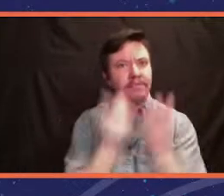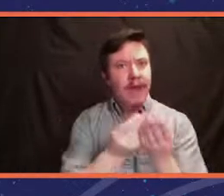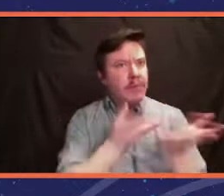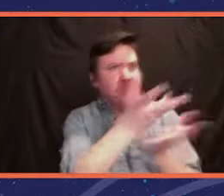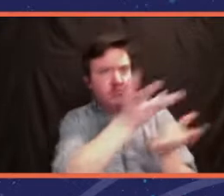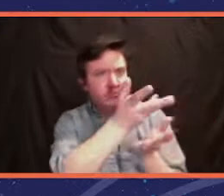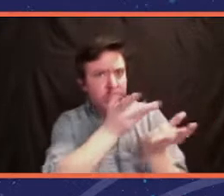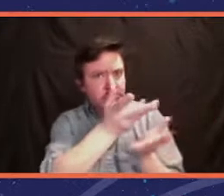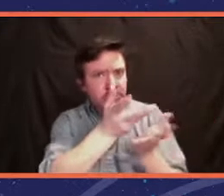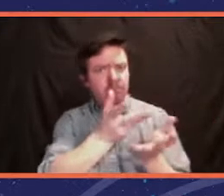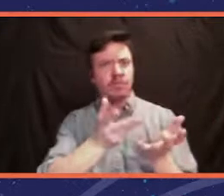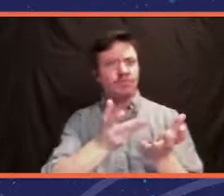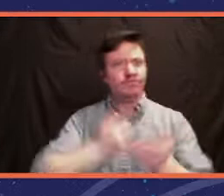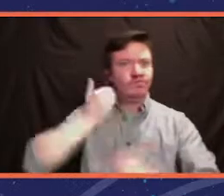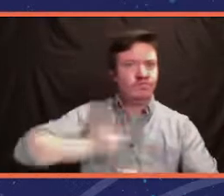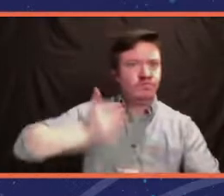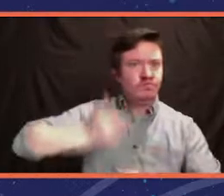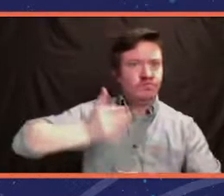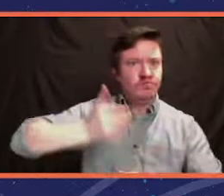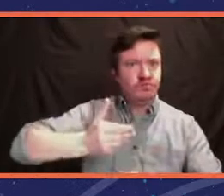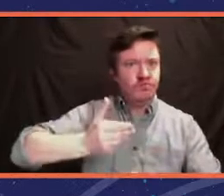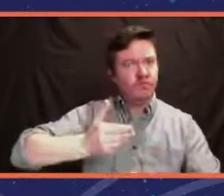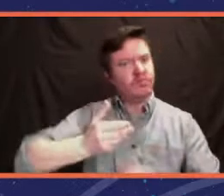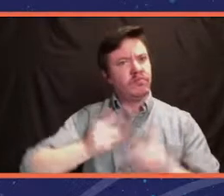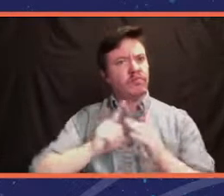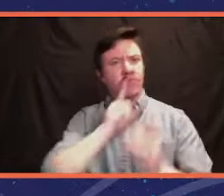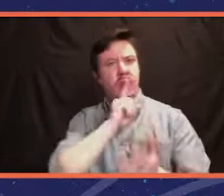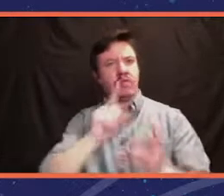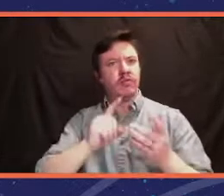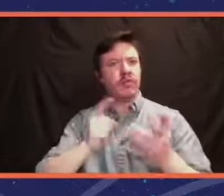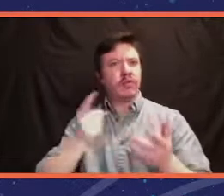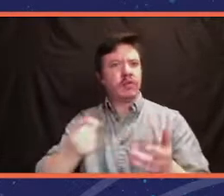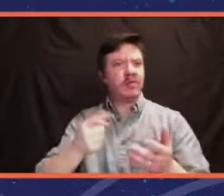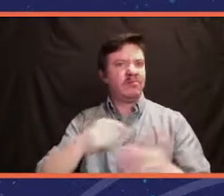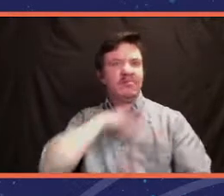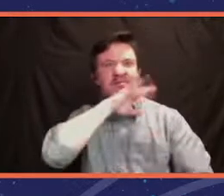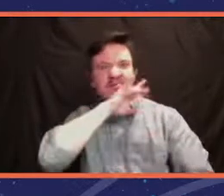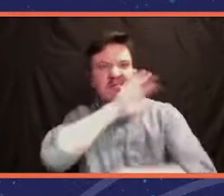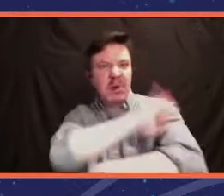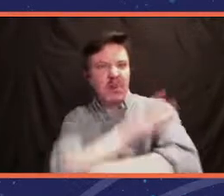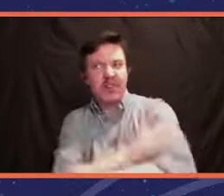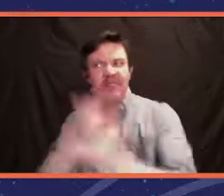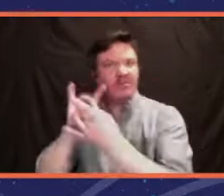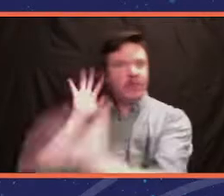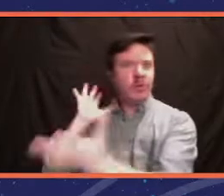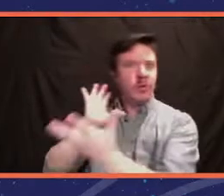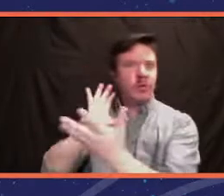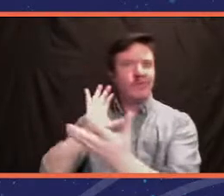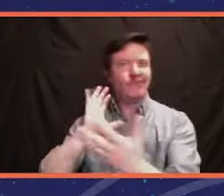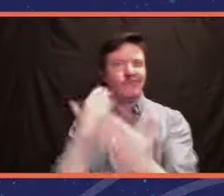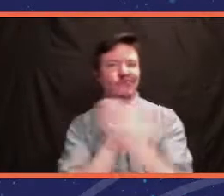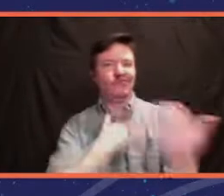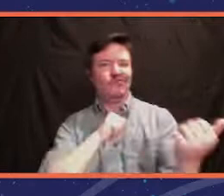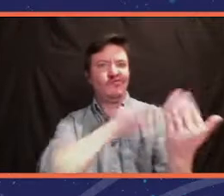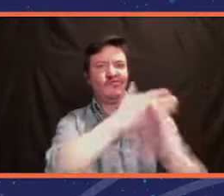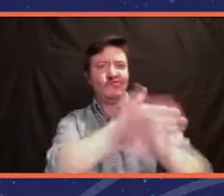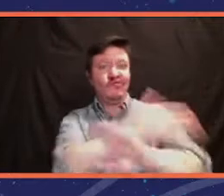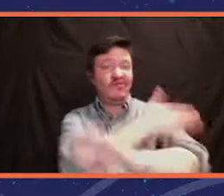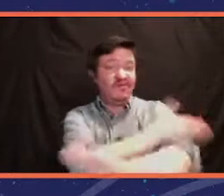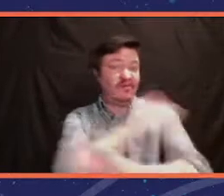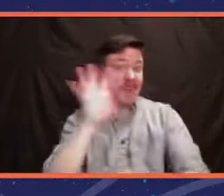and like breaking away from just dirty energies and like how we can do it better, I guess.